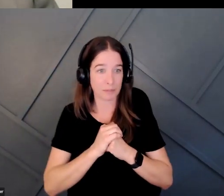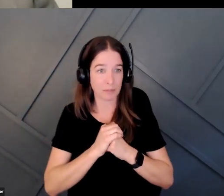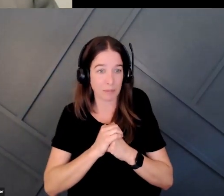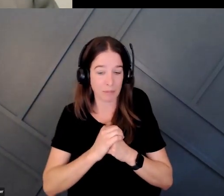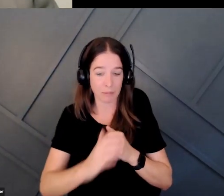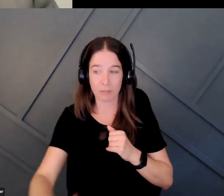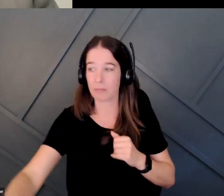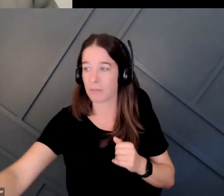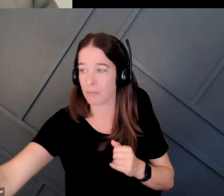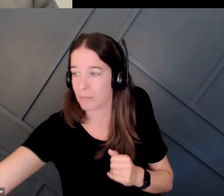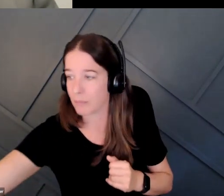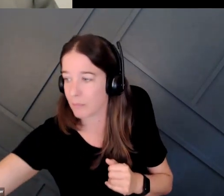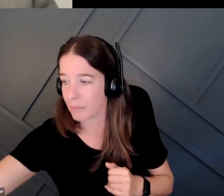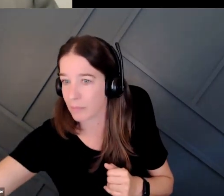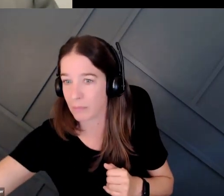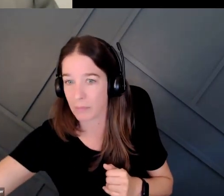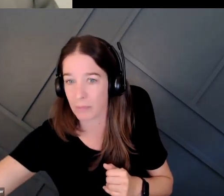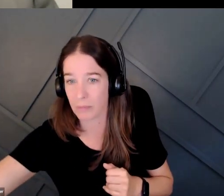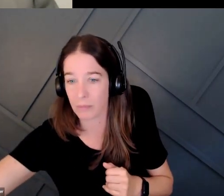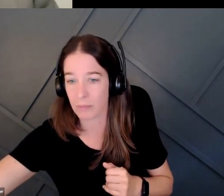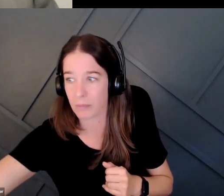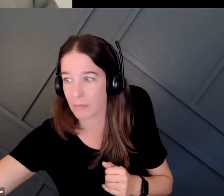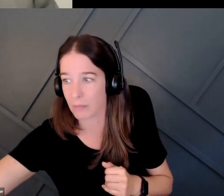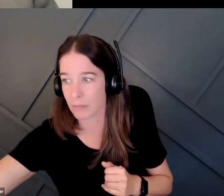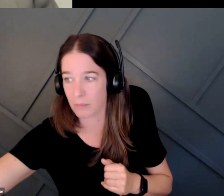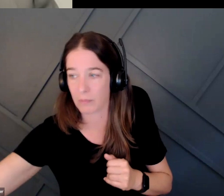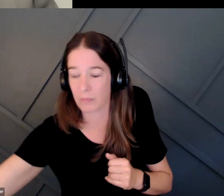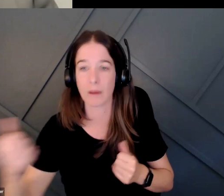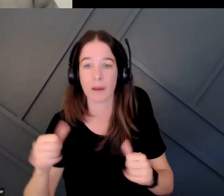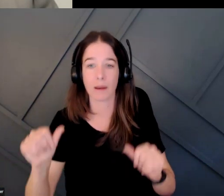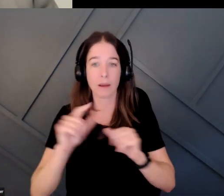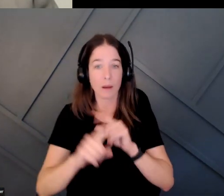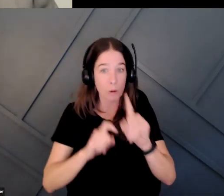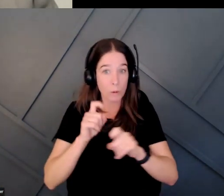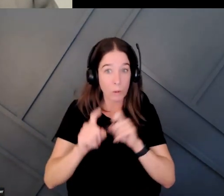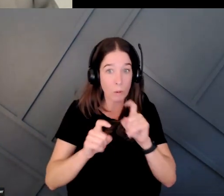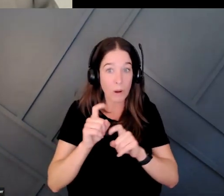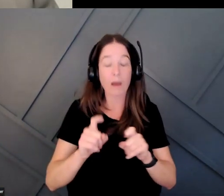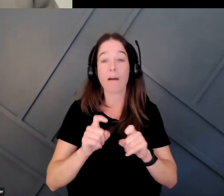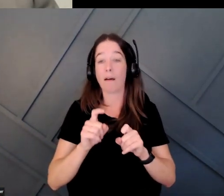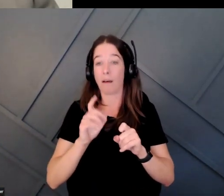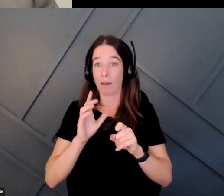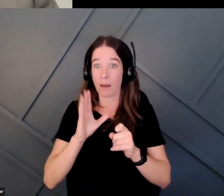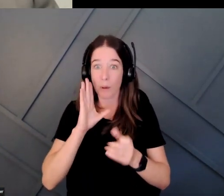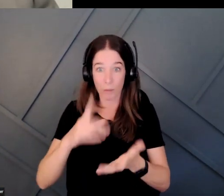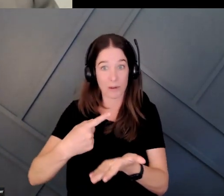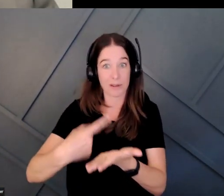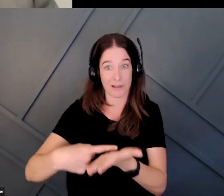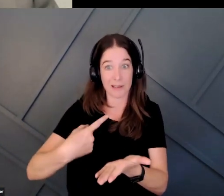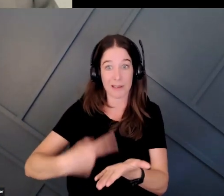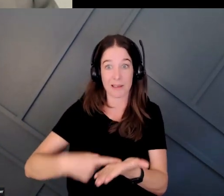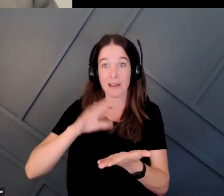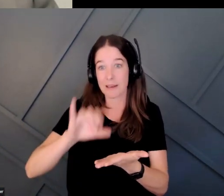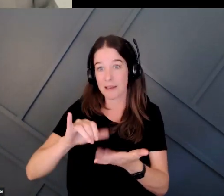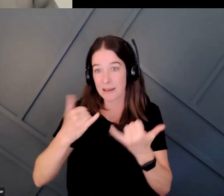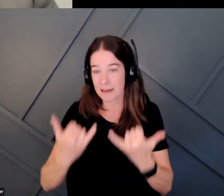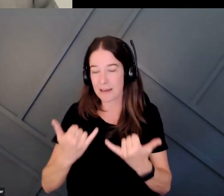work surrounding extreme heat. So I'm going to go ahead and introduce our wonderful panelists